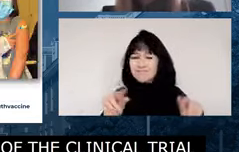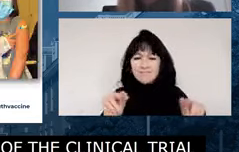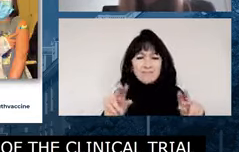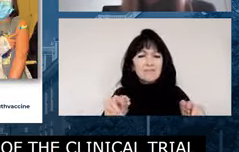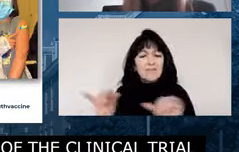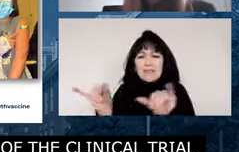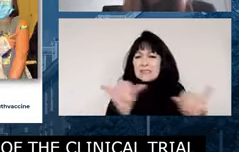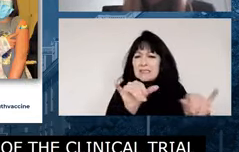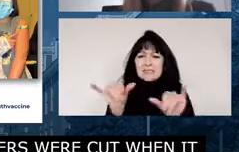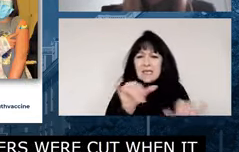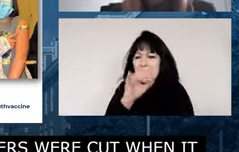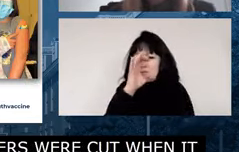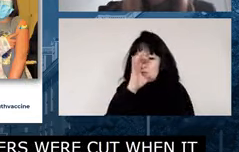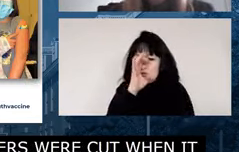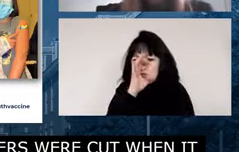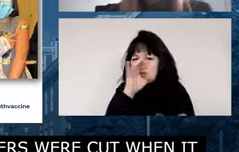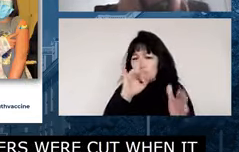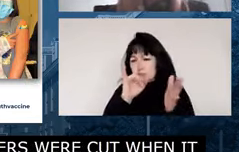your vaccine for the child?